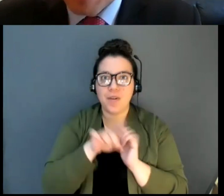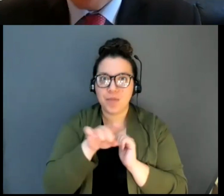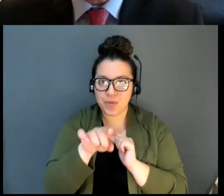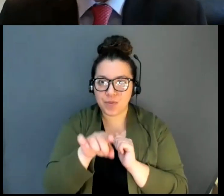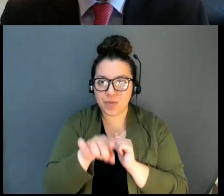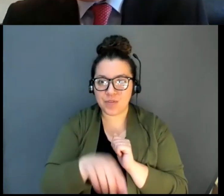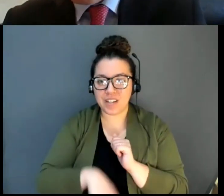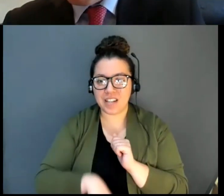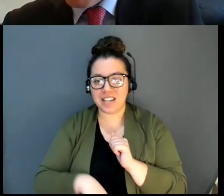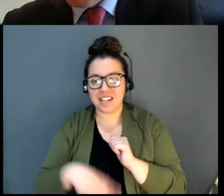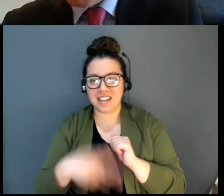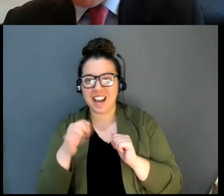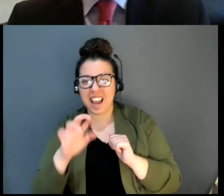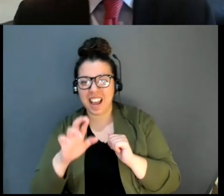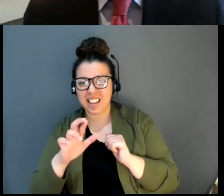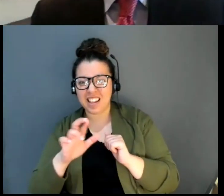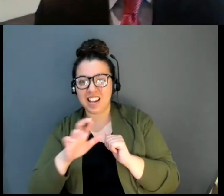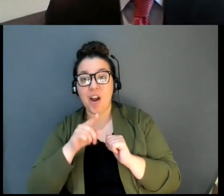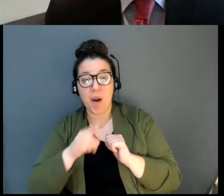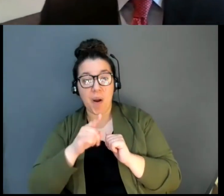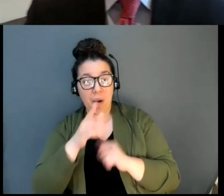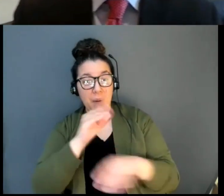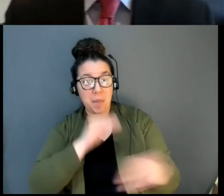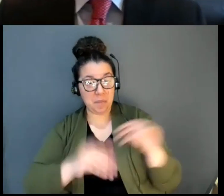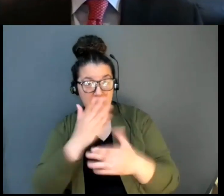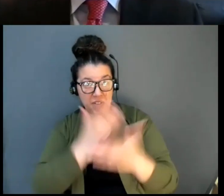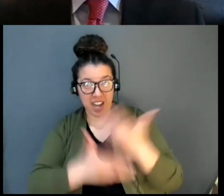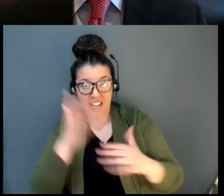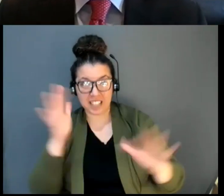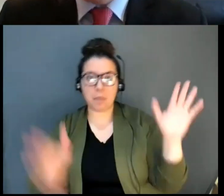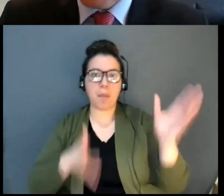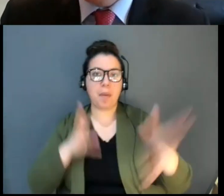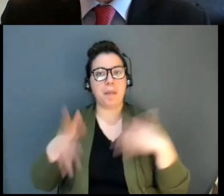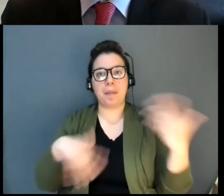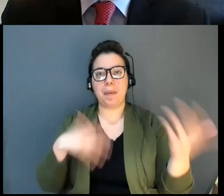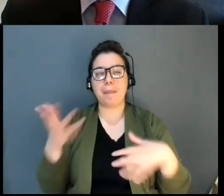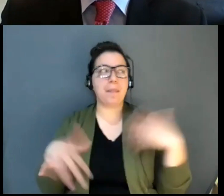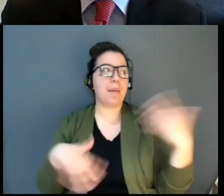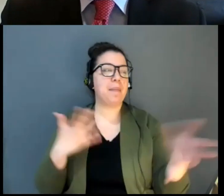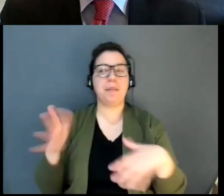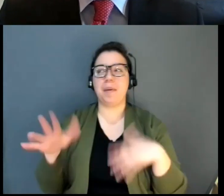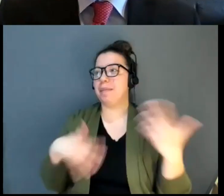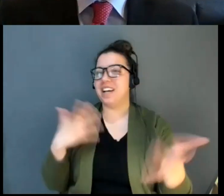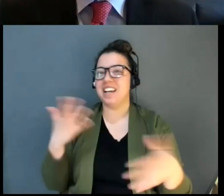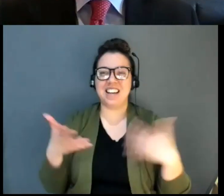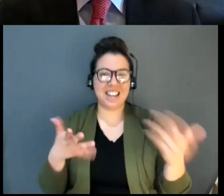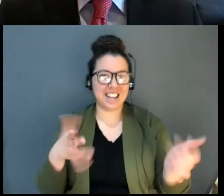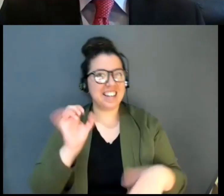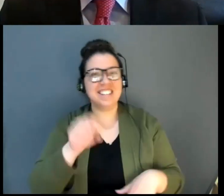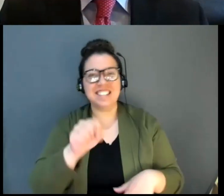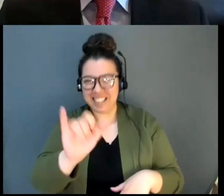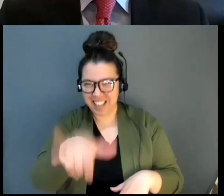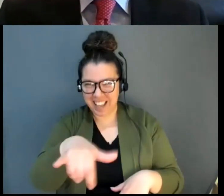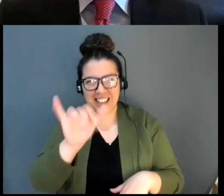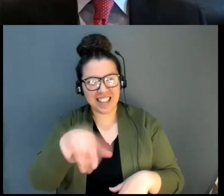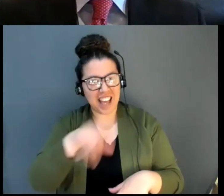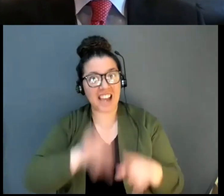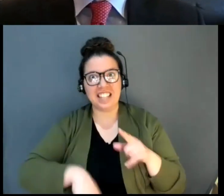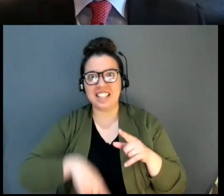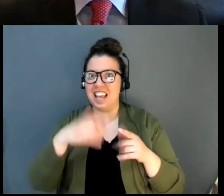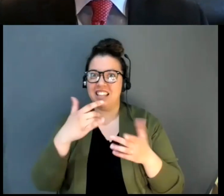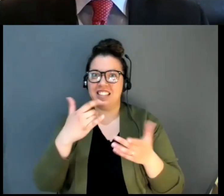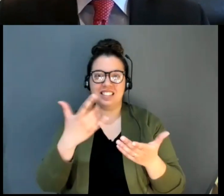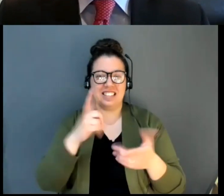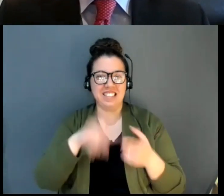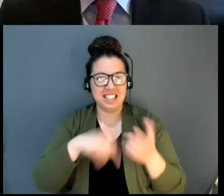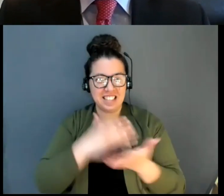our hands a lot? That's funny. Yeah, we do. It's sometimes I put help it. Nothing is